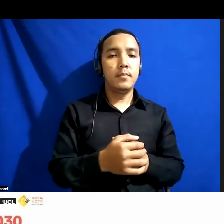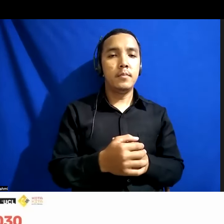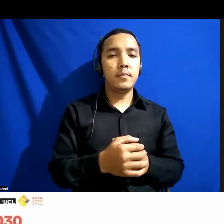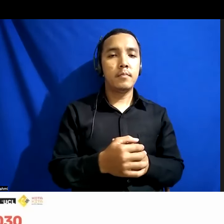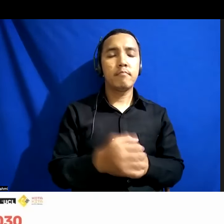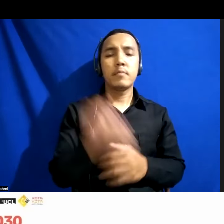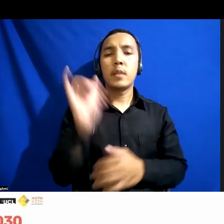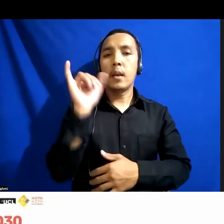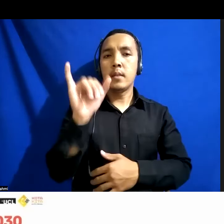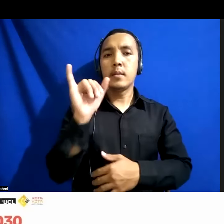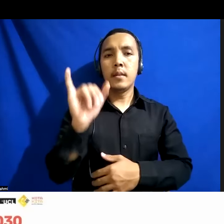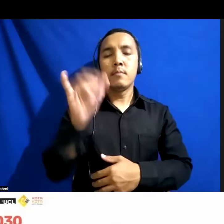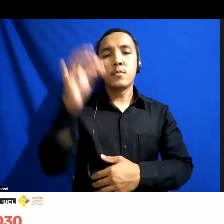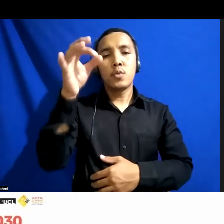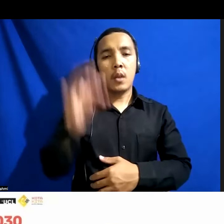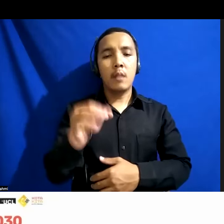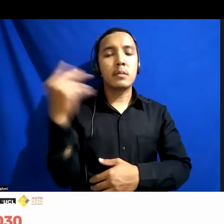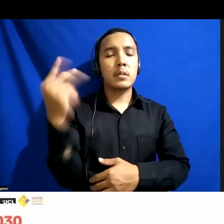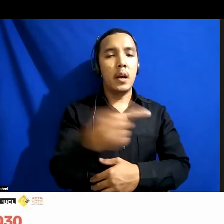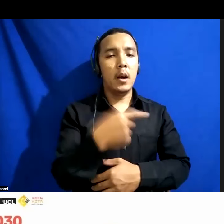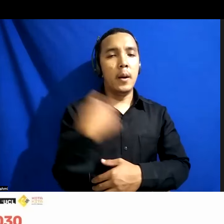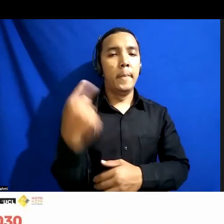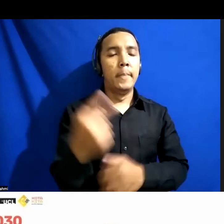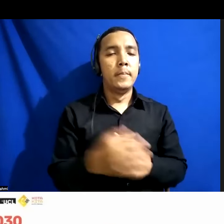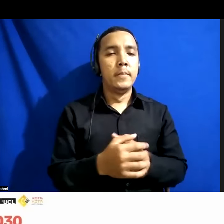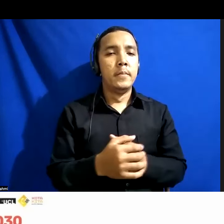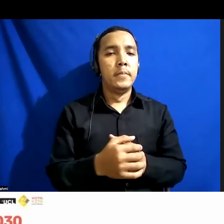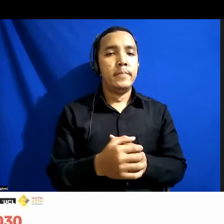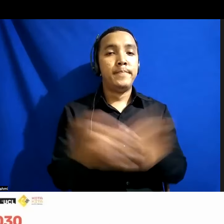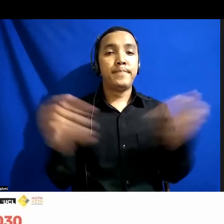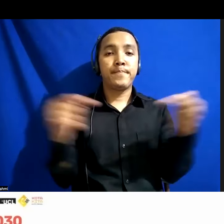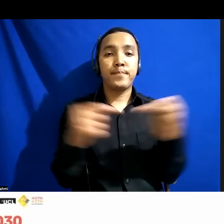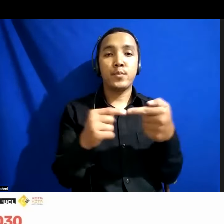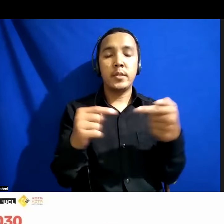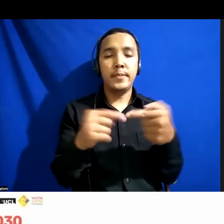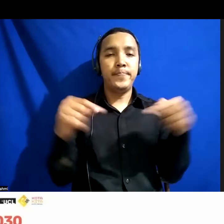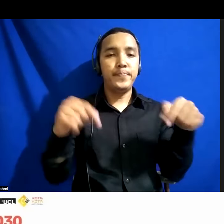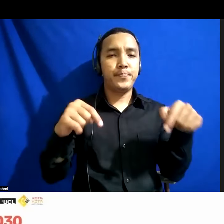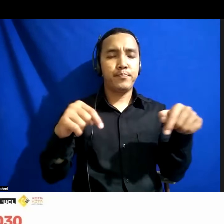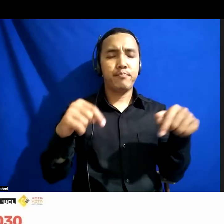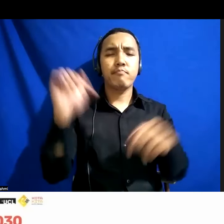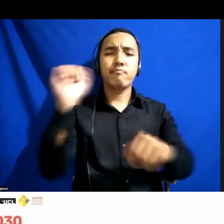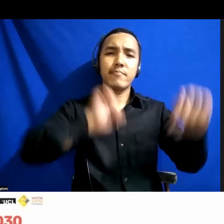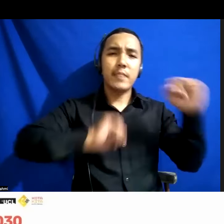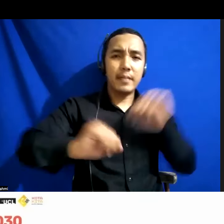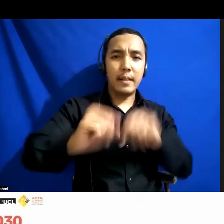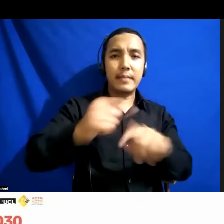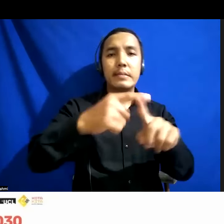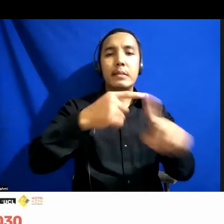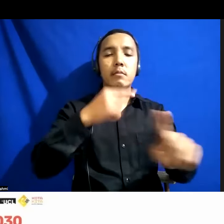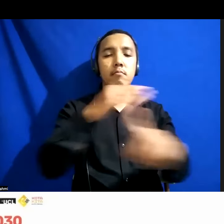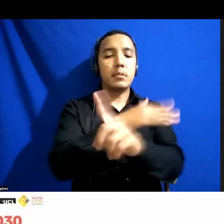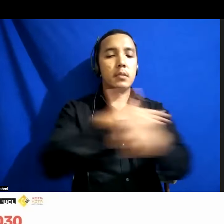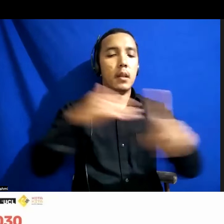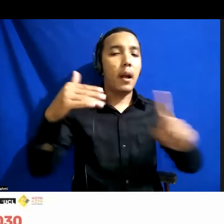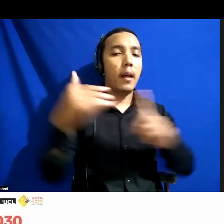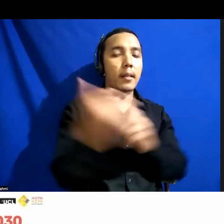from the Kaki Kota Foundation and the Kota Kita Foundation. Now, this is an activity from